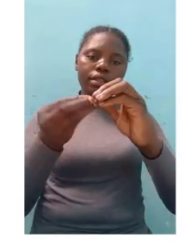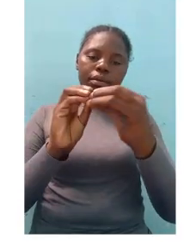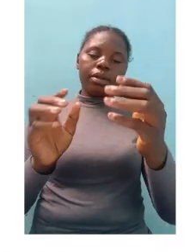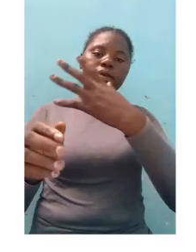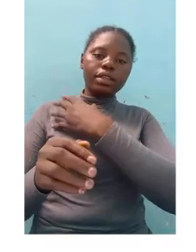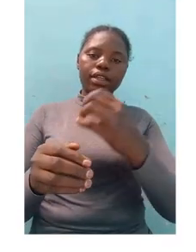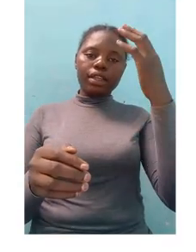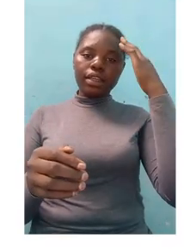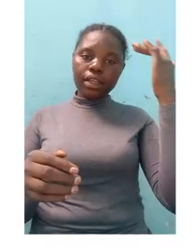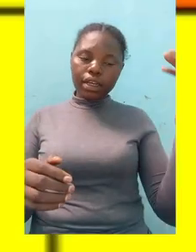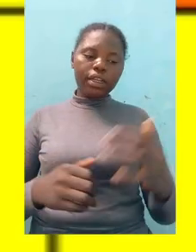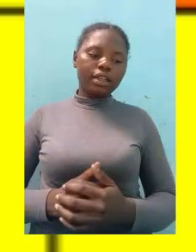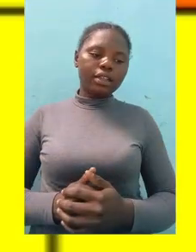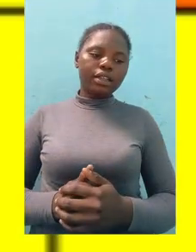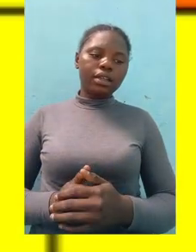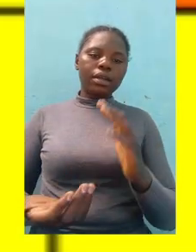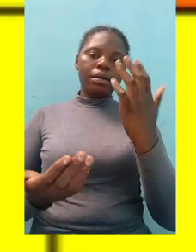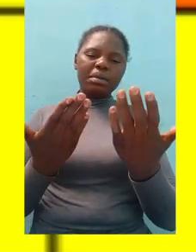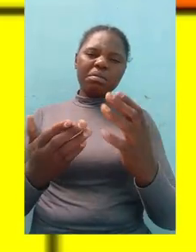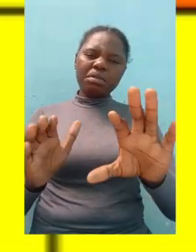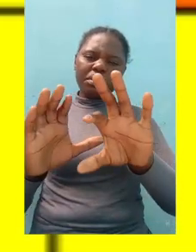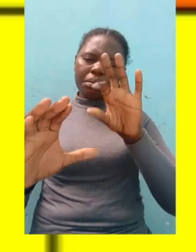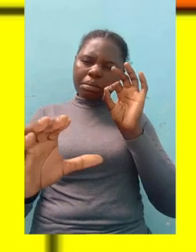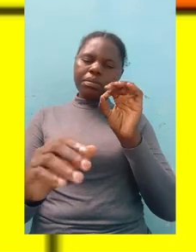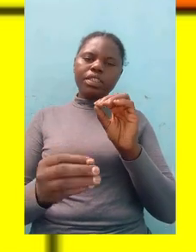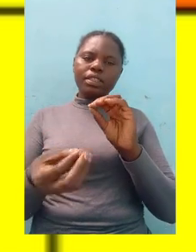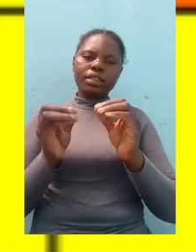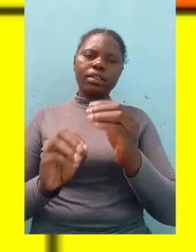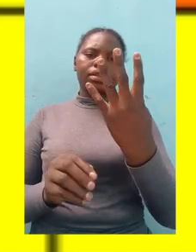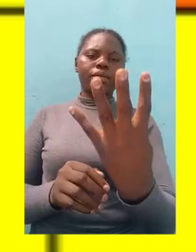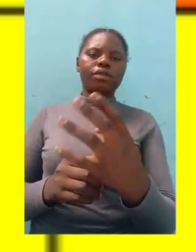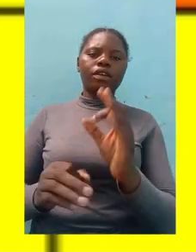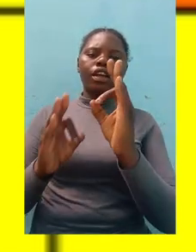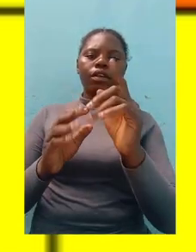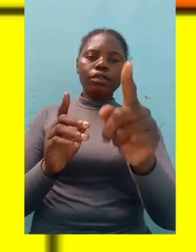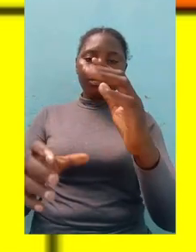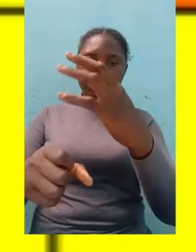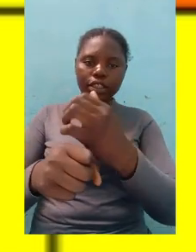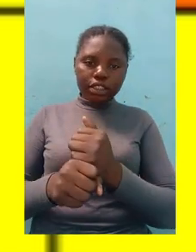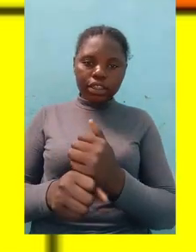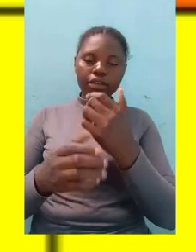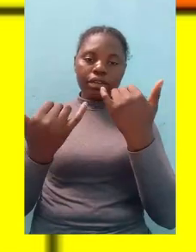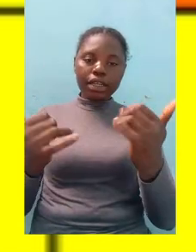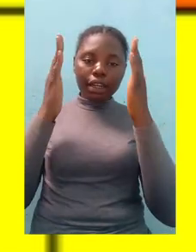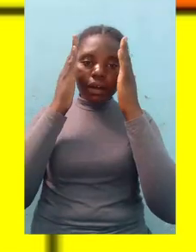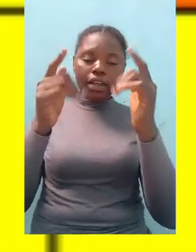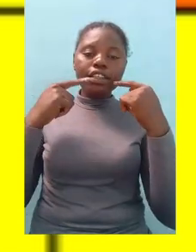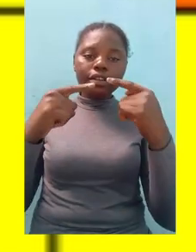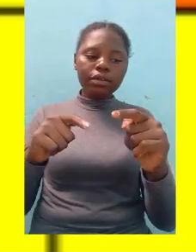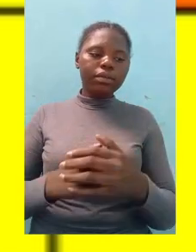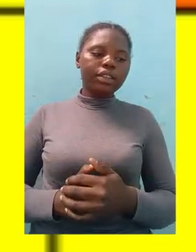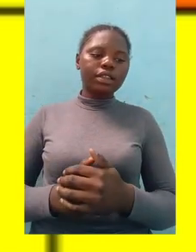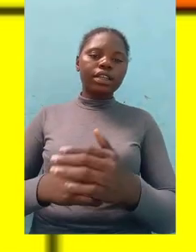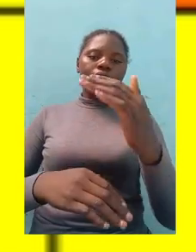severity. So let's pick number 4. If you receive a nowcast or a forecast or an early